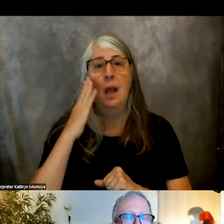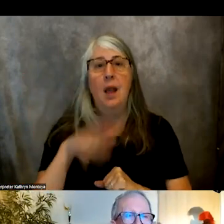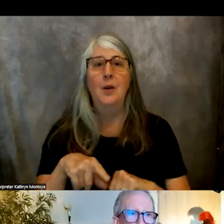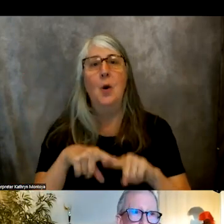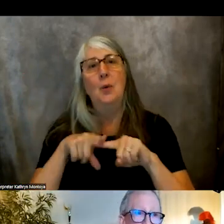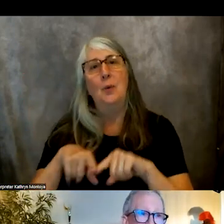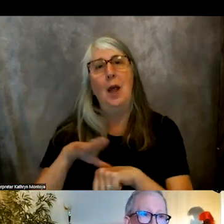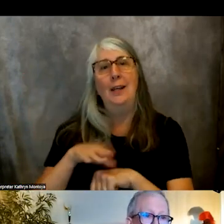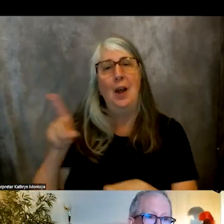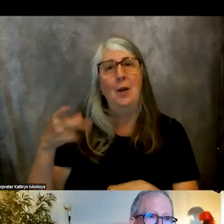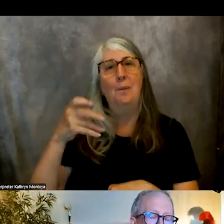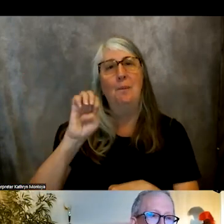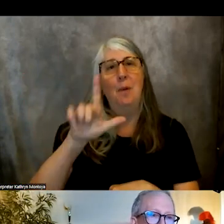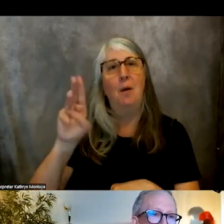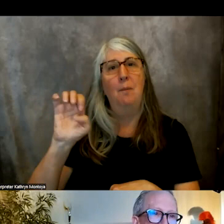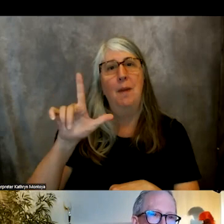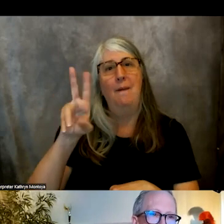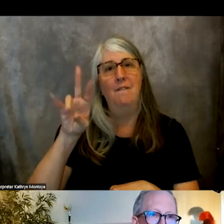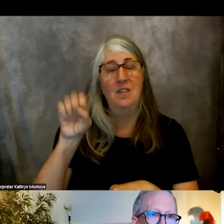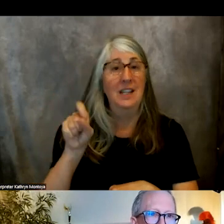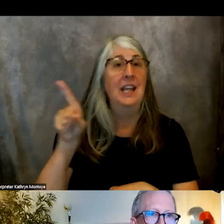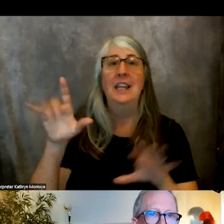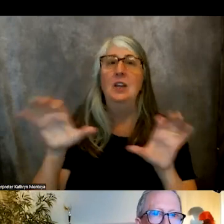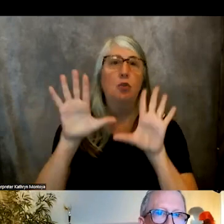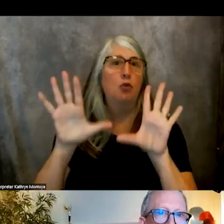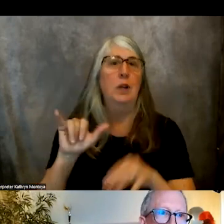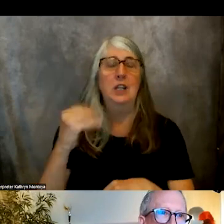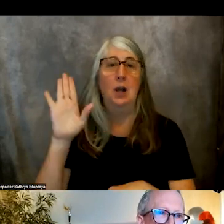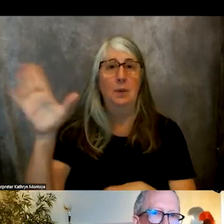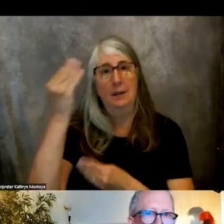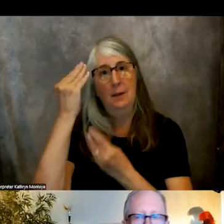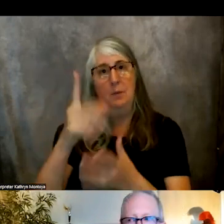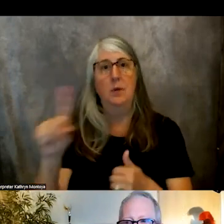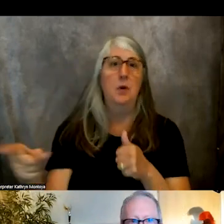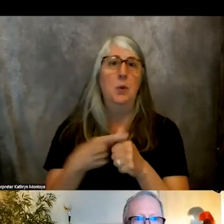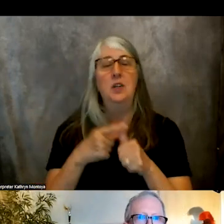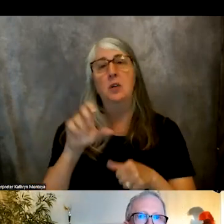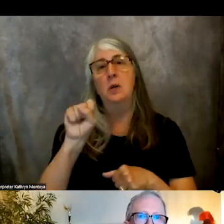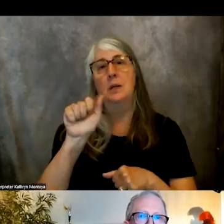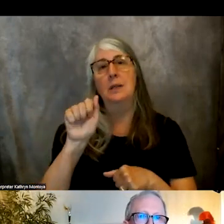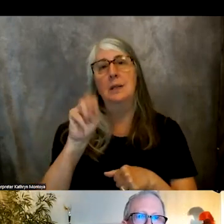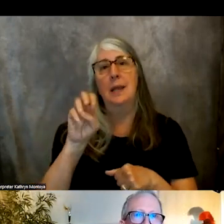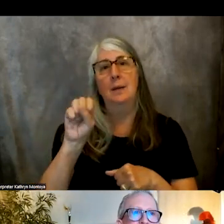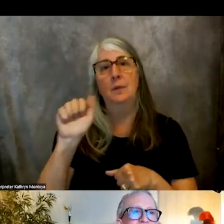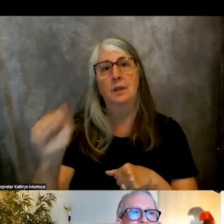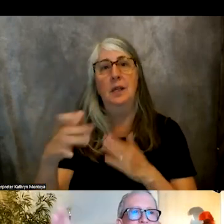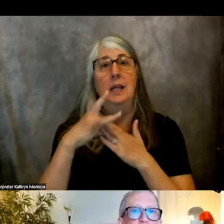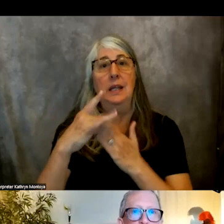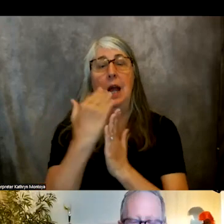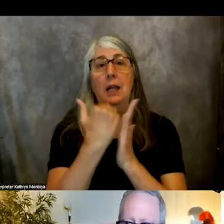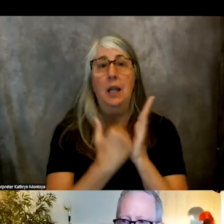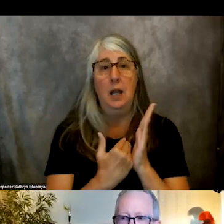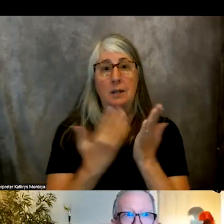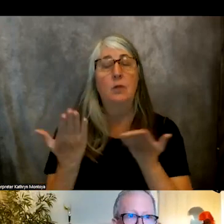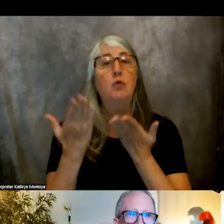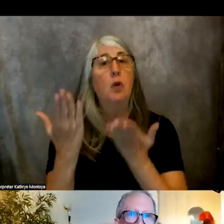team. But Paul did a great job in his input into the original SAMHSA guidelines of raising this issue that we've got to